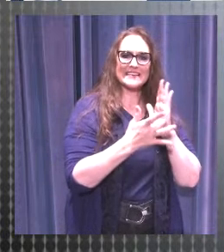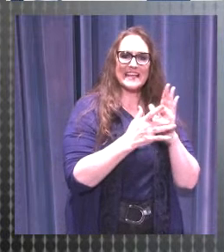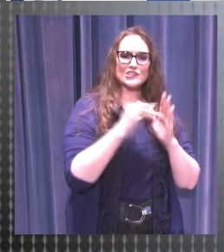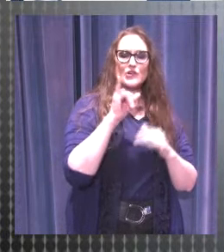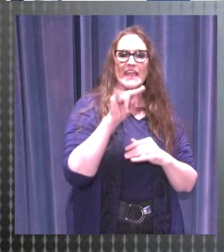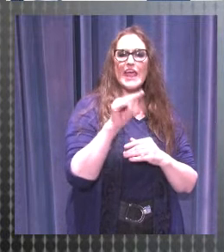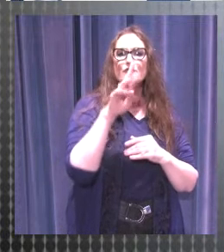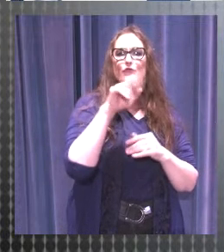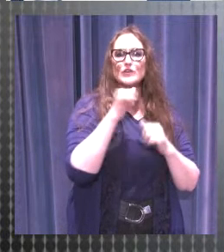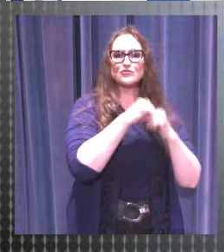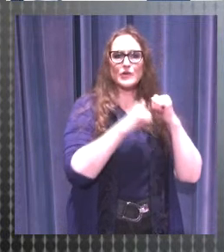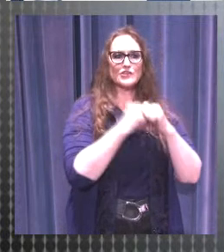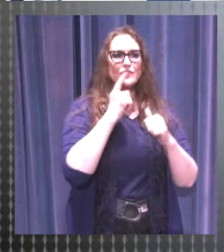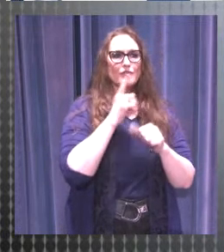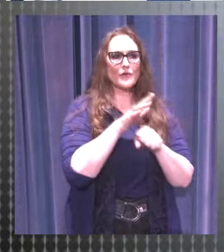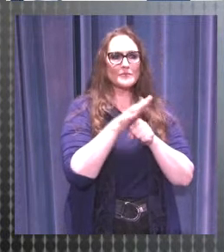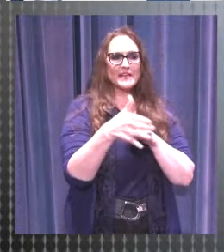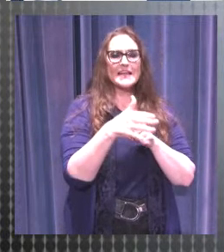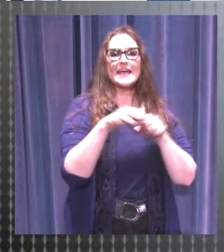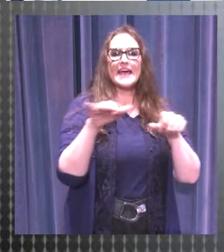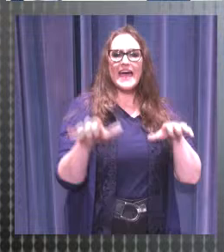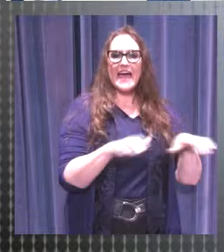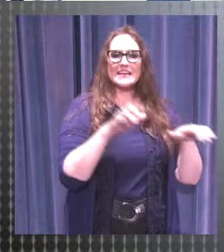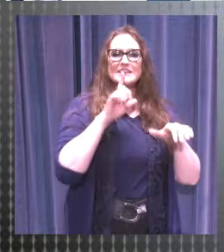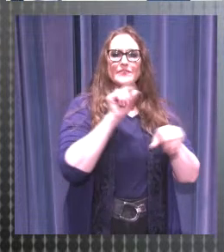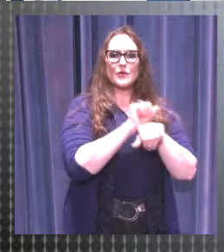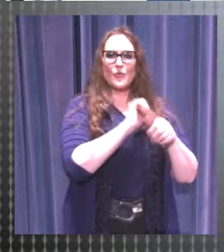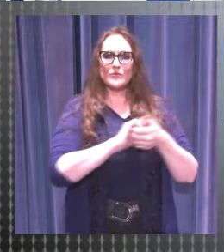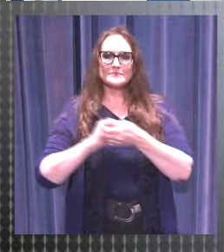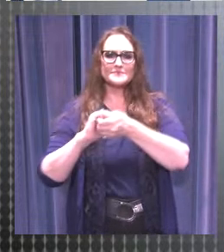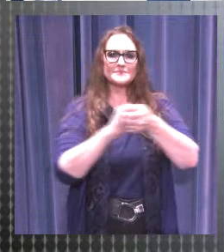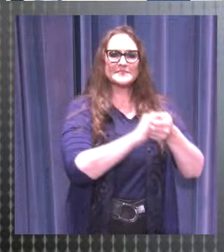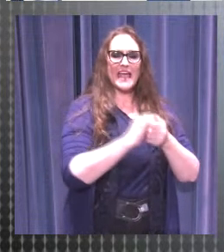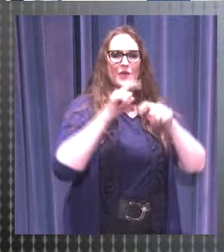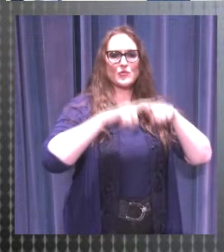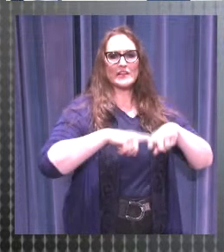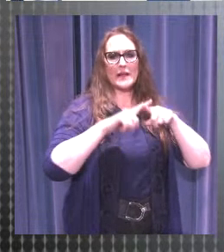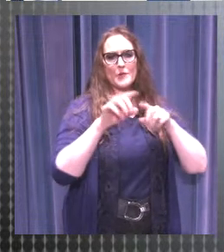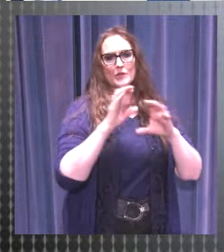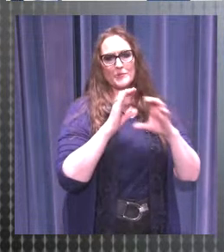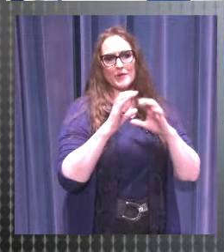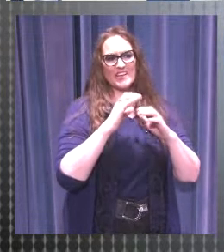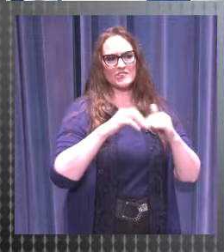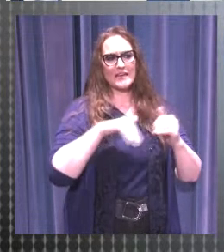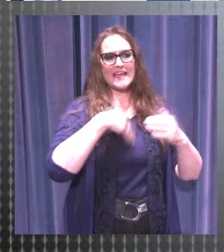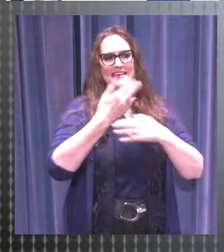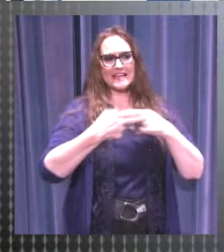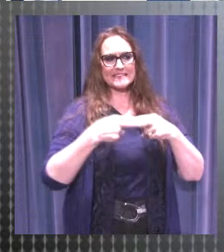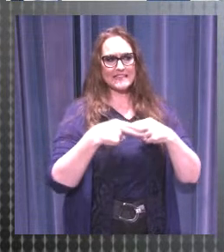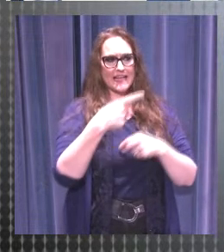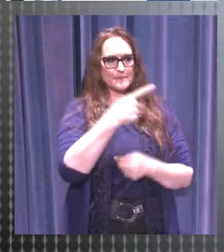infrastructure to ensure connectivity, collaboration, and reliable communication. Next slide, please.